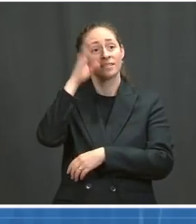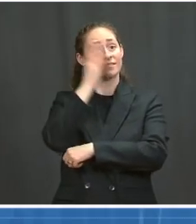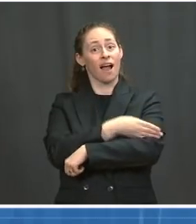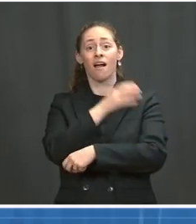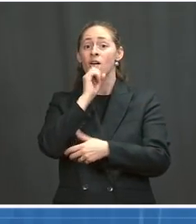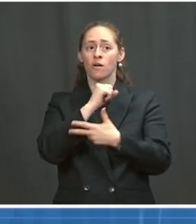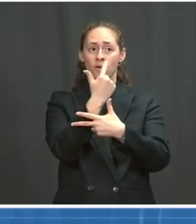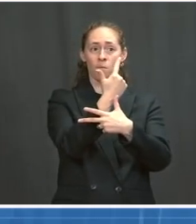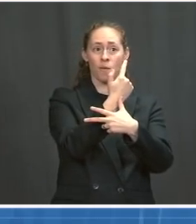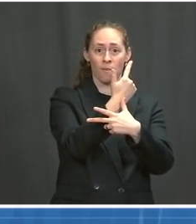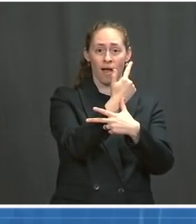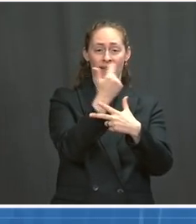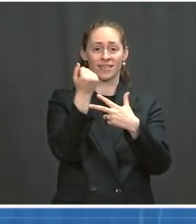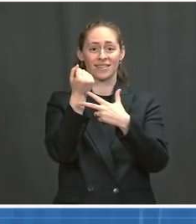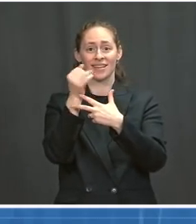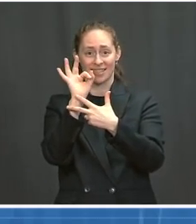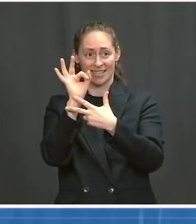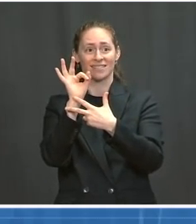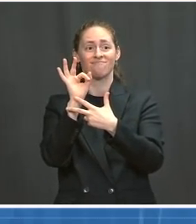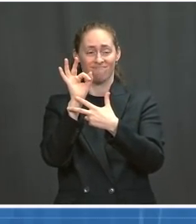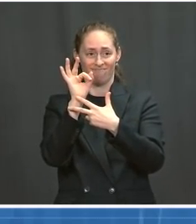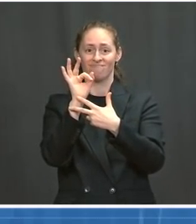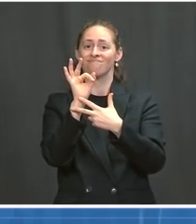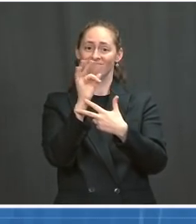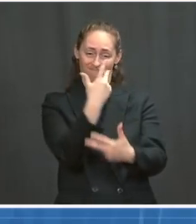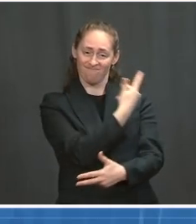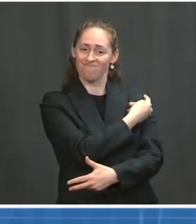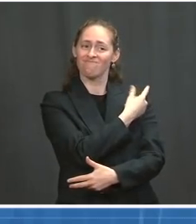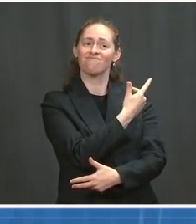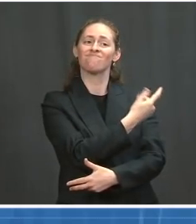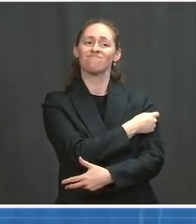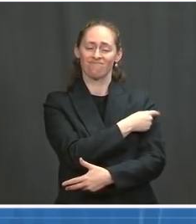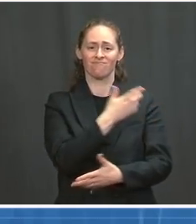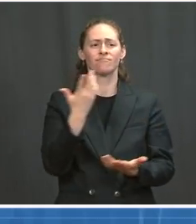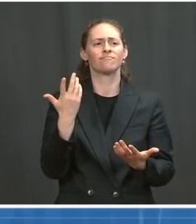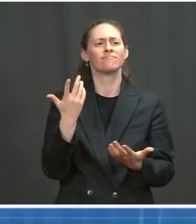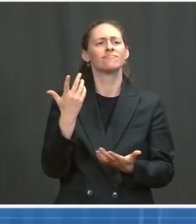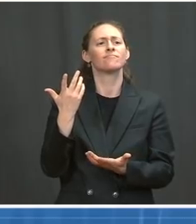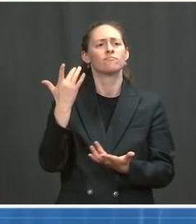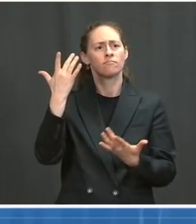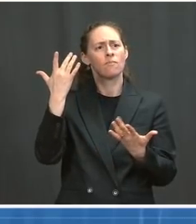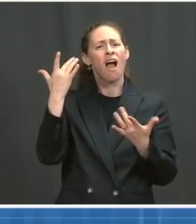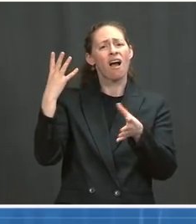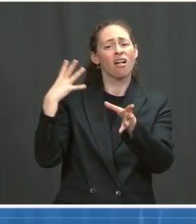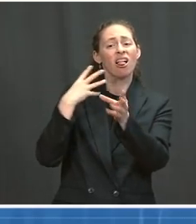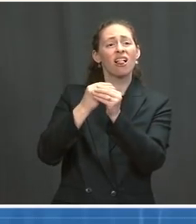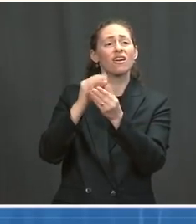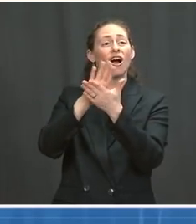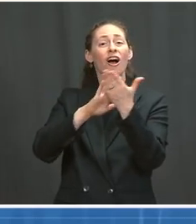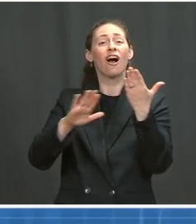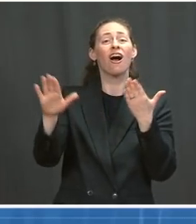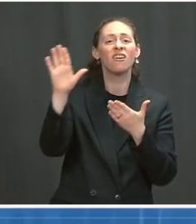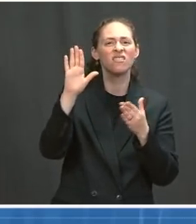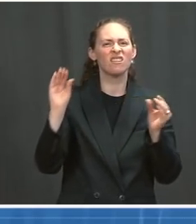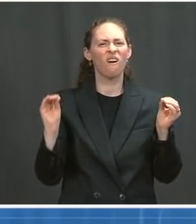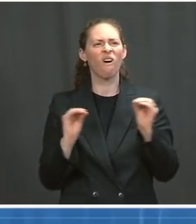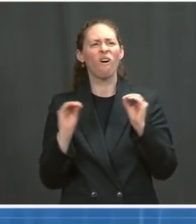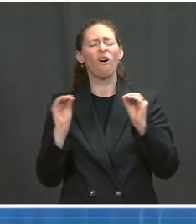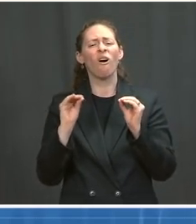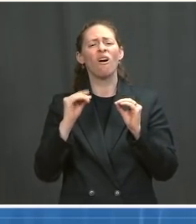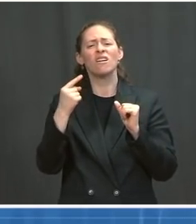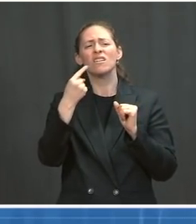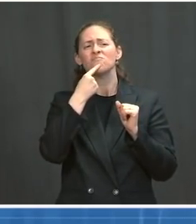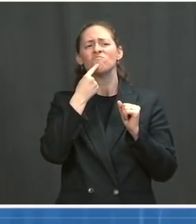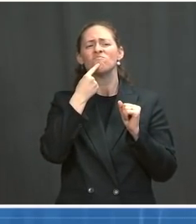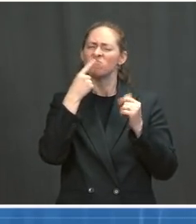did so having lost much of their college experience this past year, and they wanted to be sure they could get back